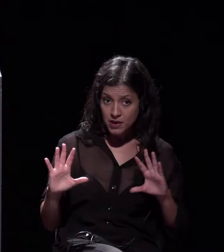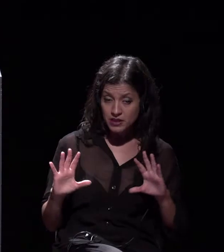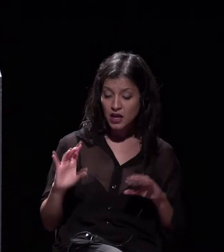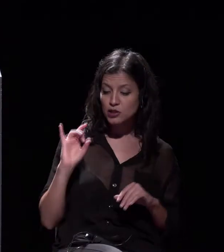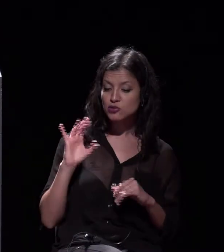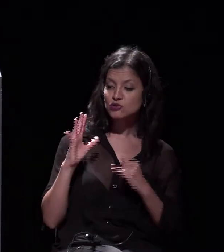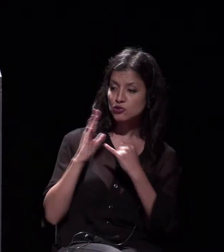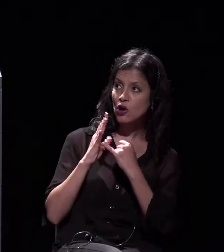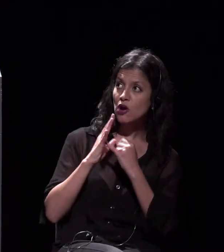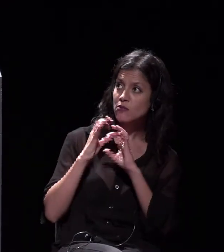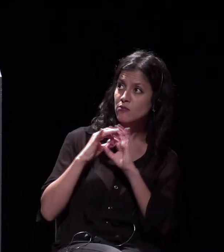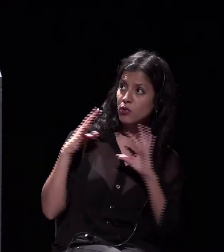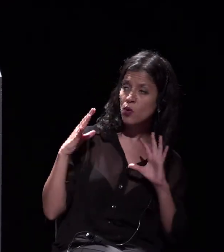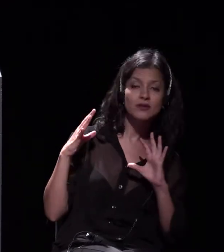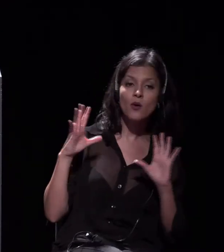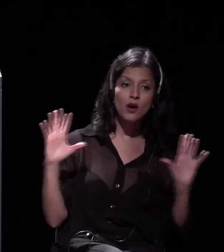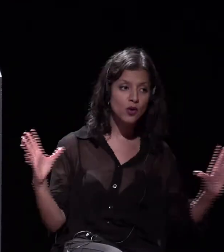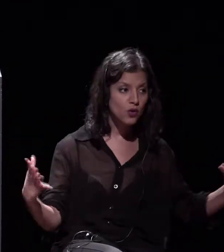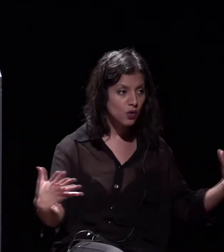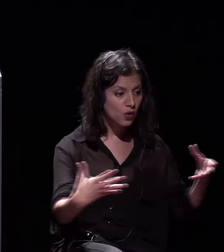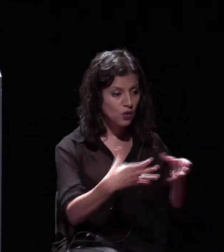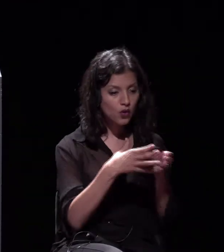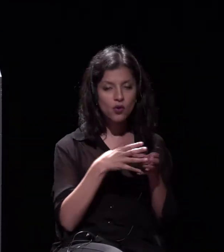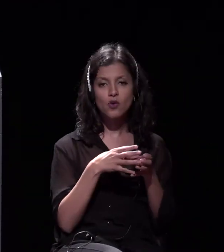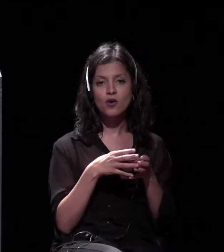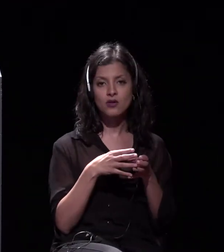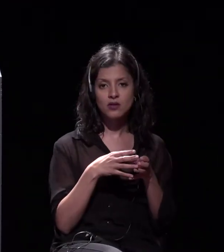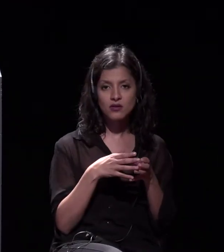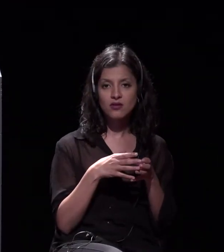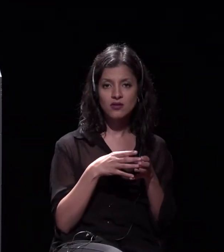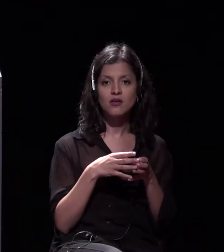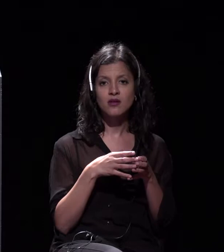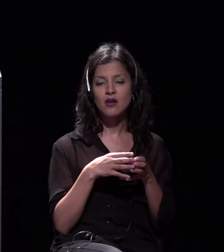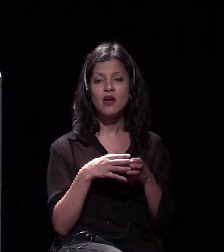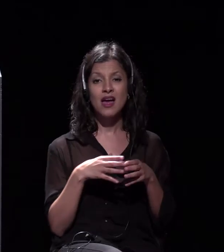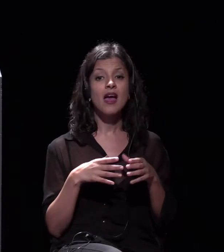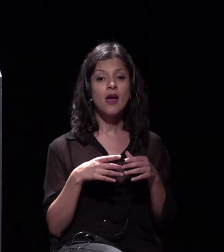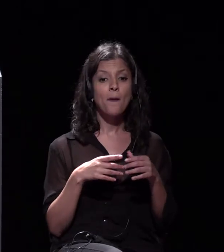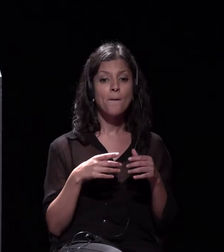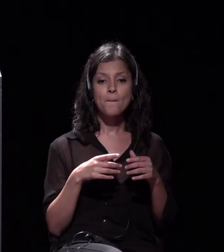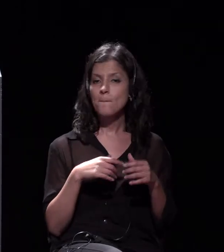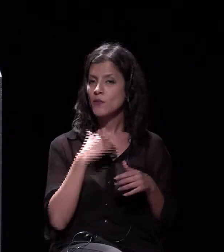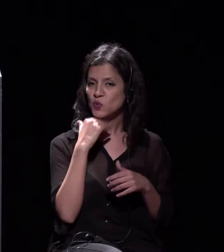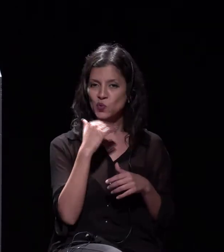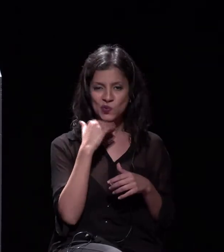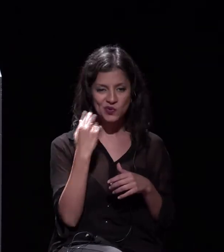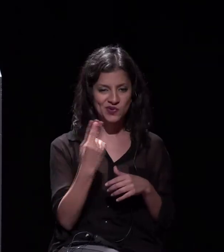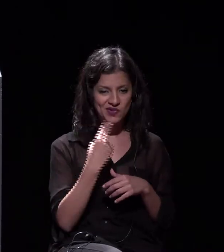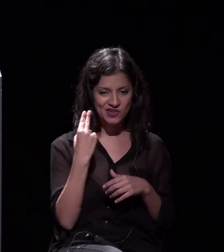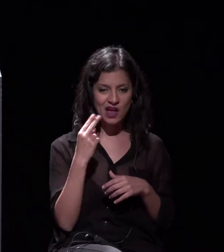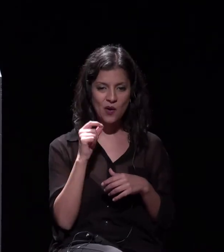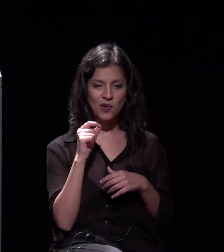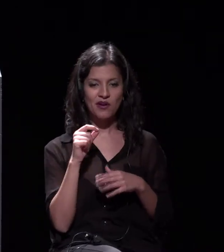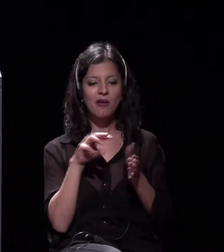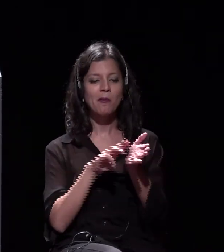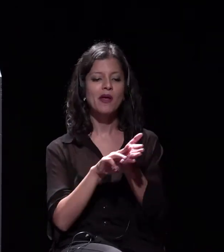norms. And this is not to be achieved through the virtual or virtuous deployment of an individual methodology, a la Harald